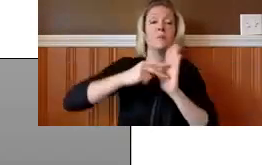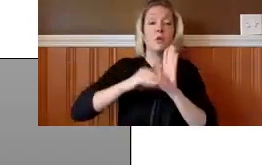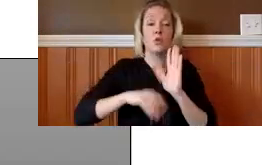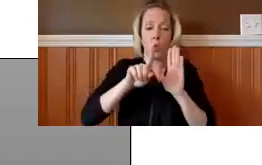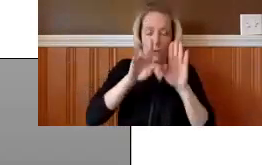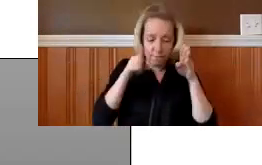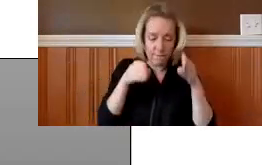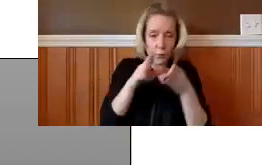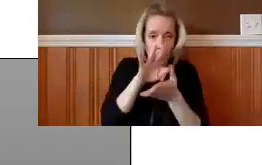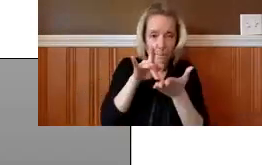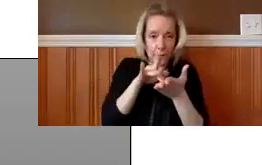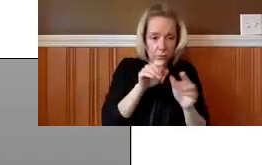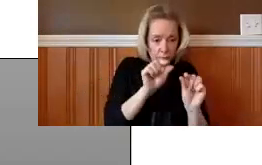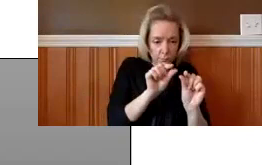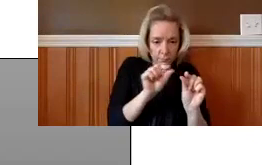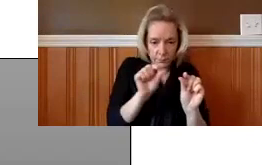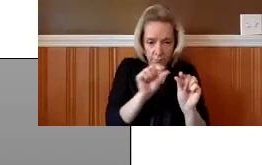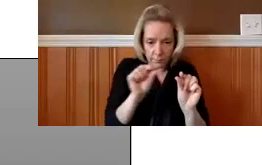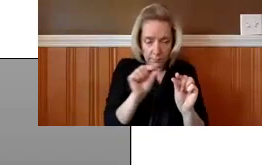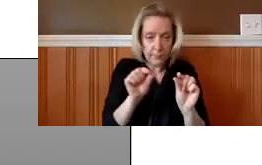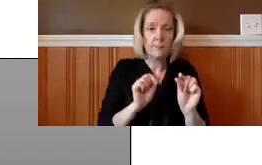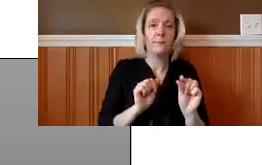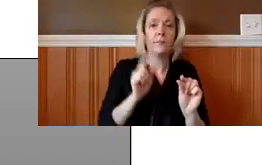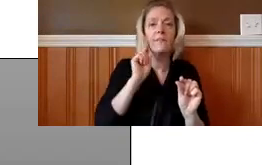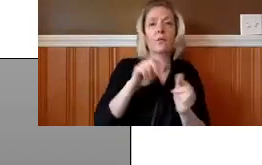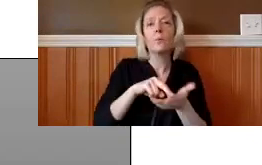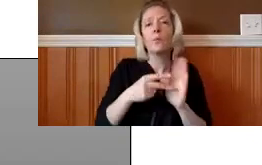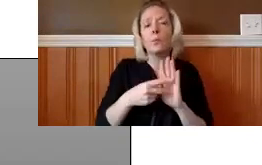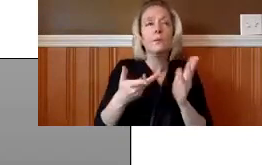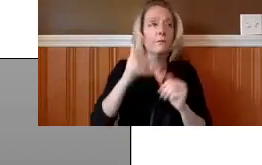want them to look at for counting or for